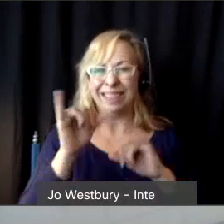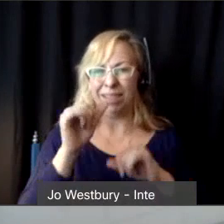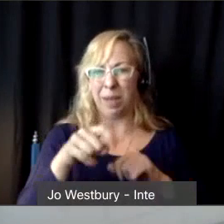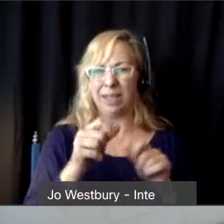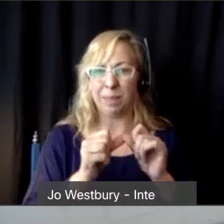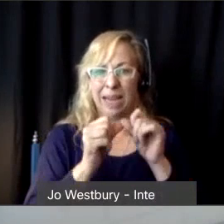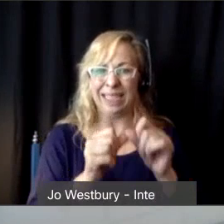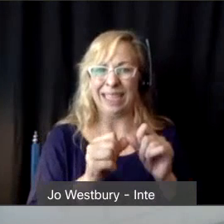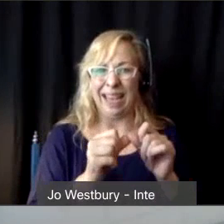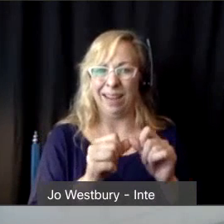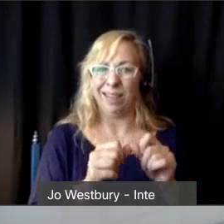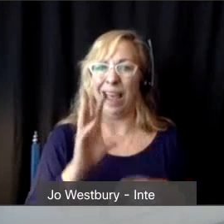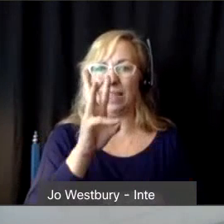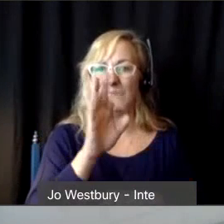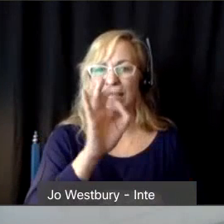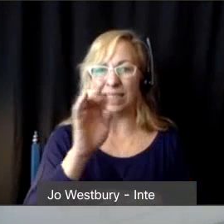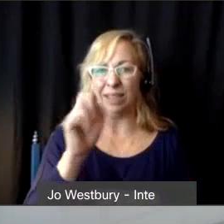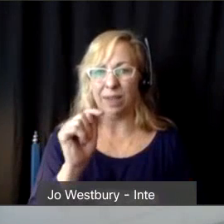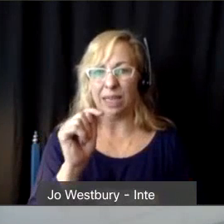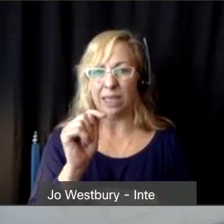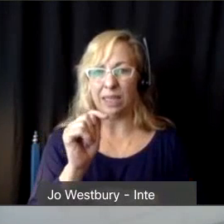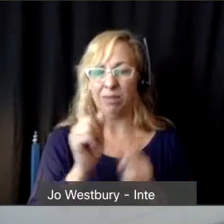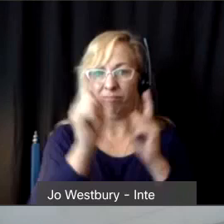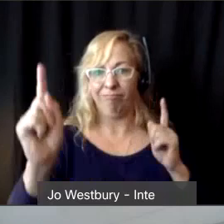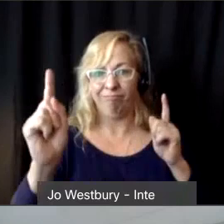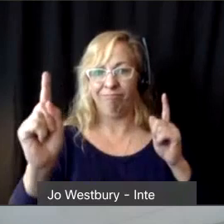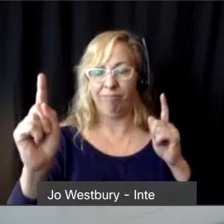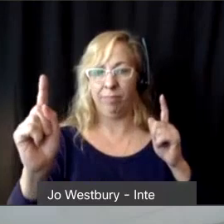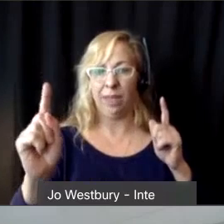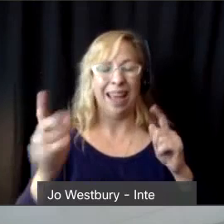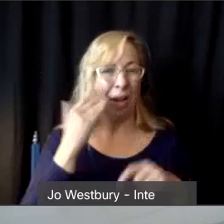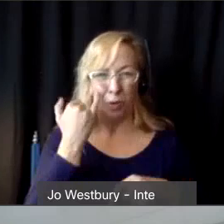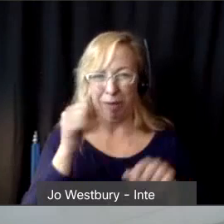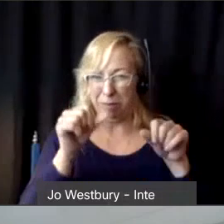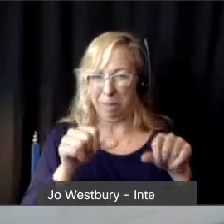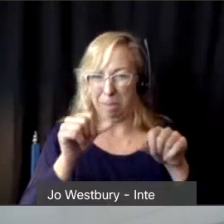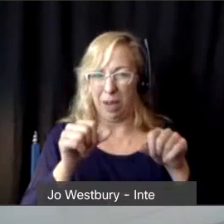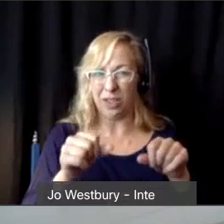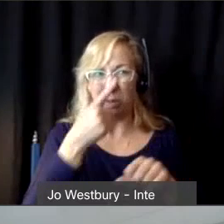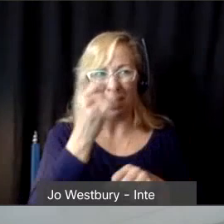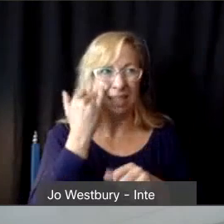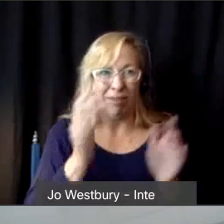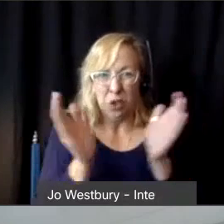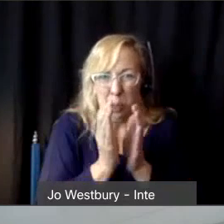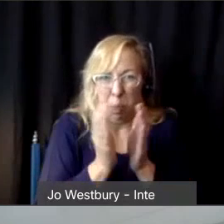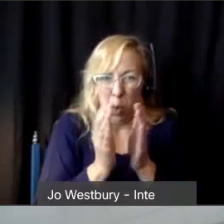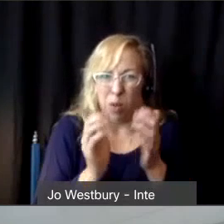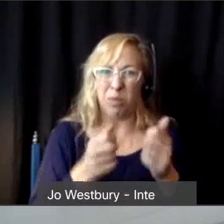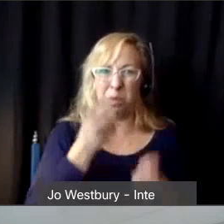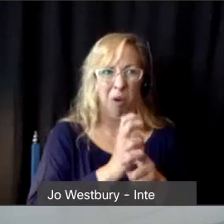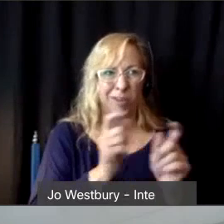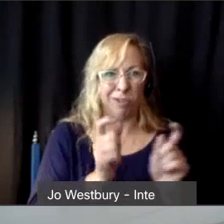that's unreasonable, even in terms of space restrictions that exist. Make sure that people are